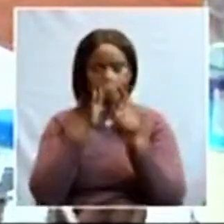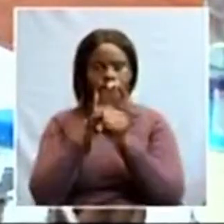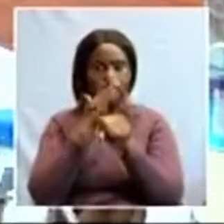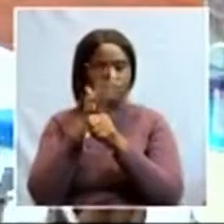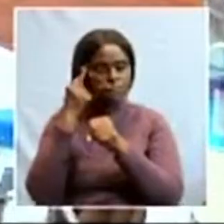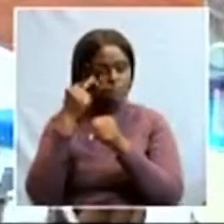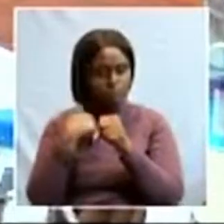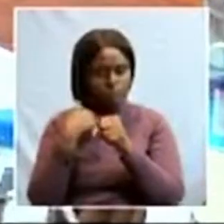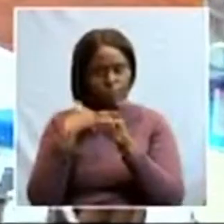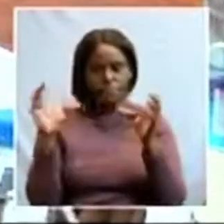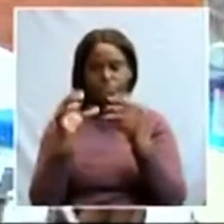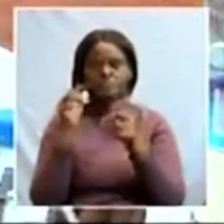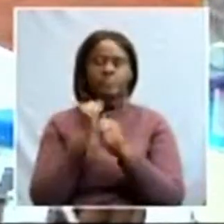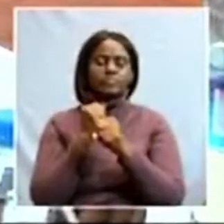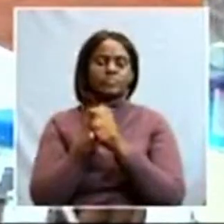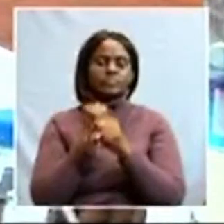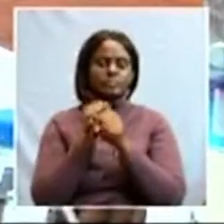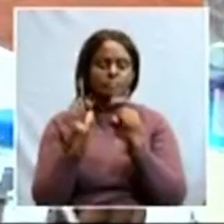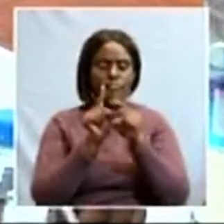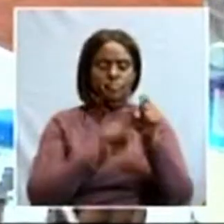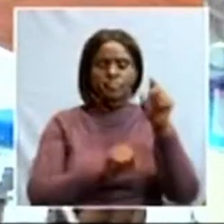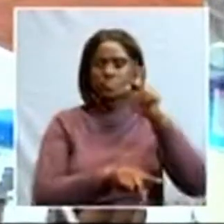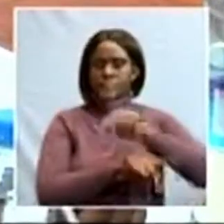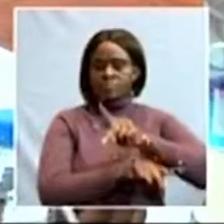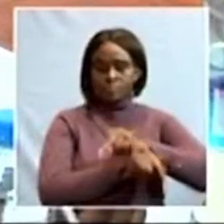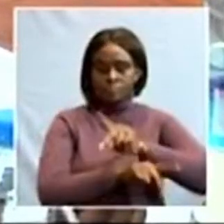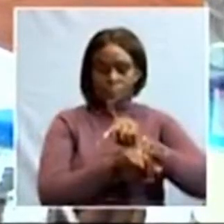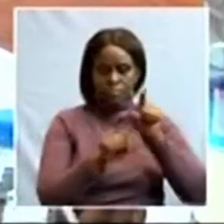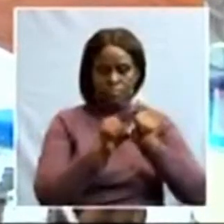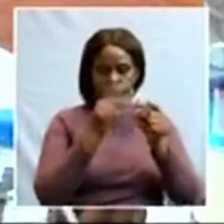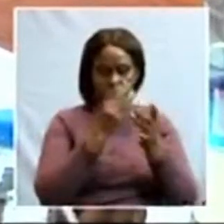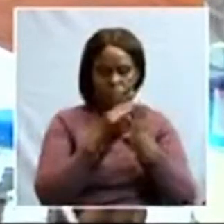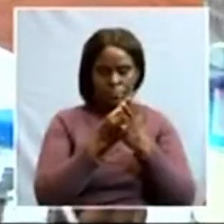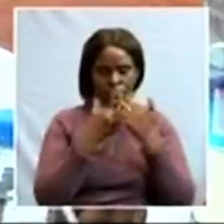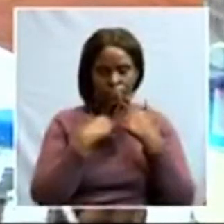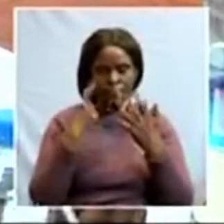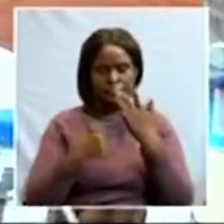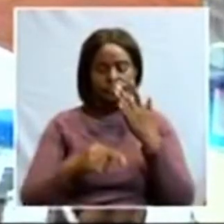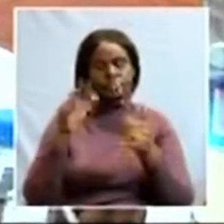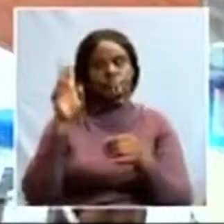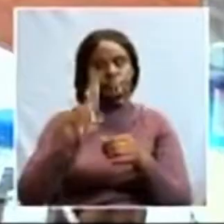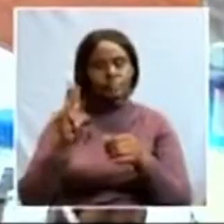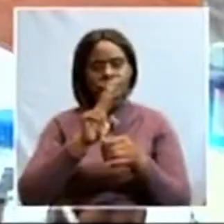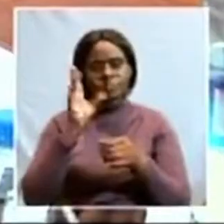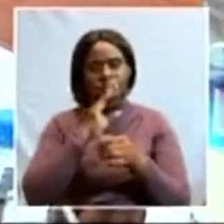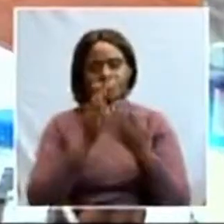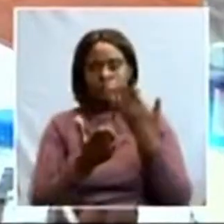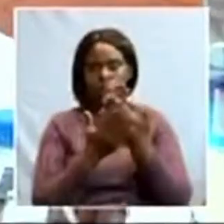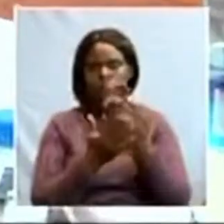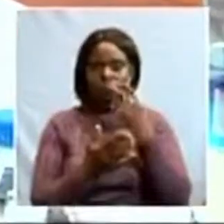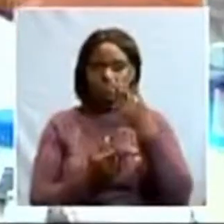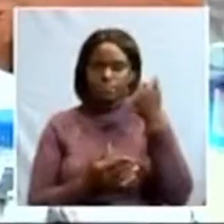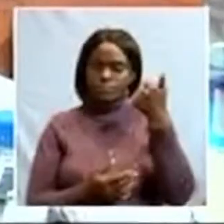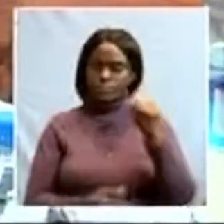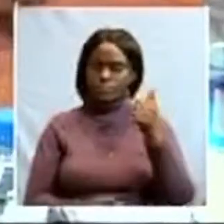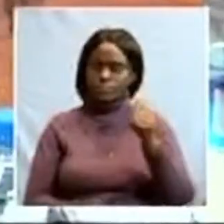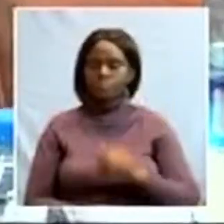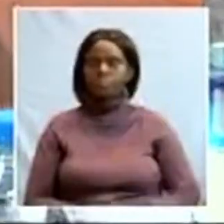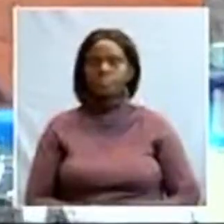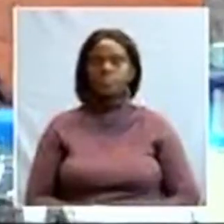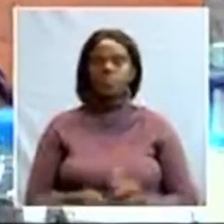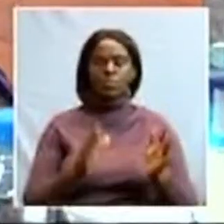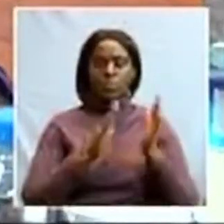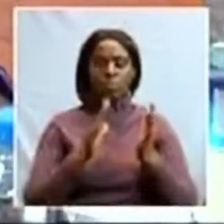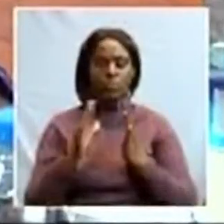running council operations and projects. The funds have since been spent. See Appendix 10.